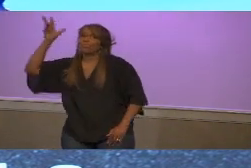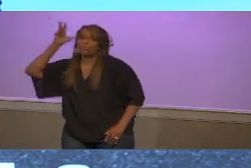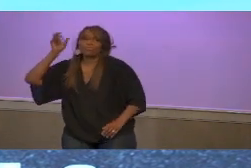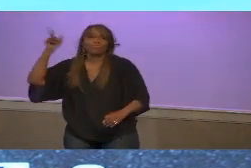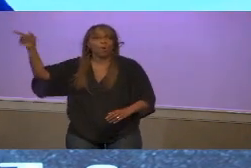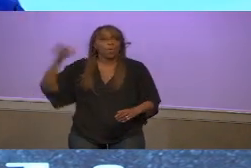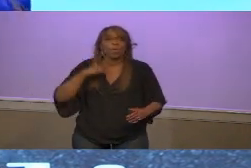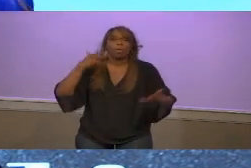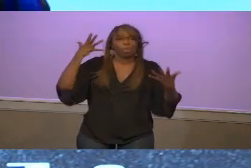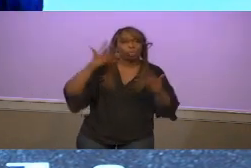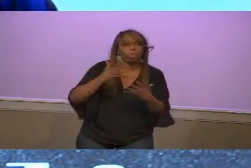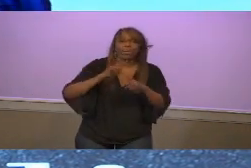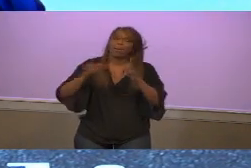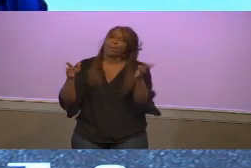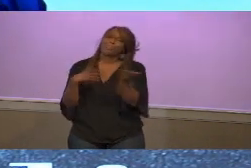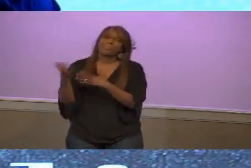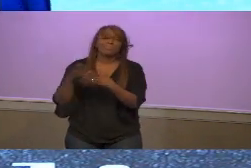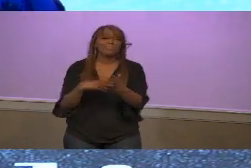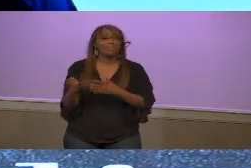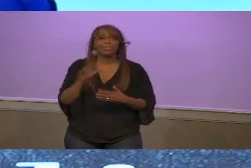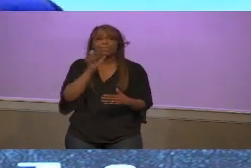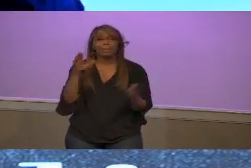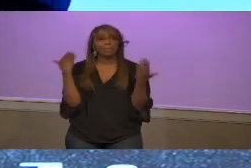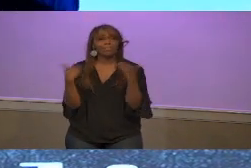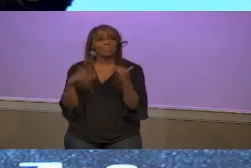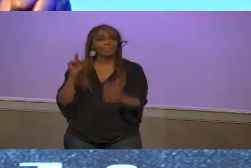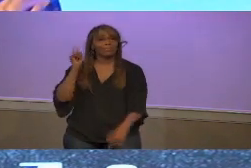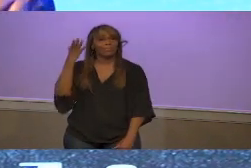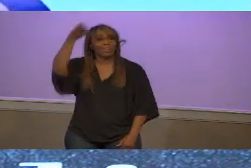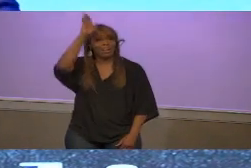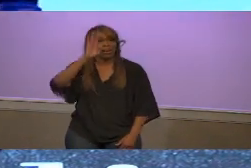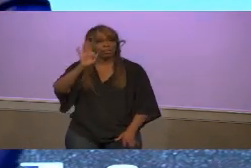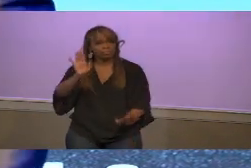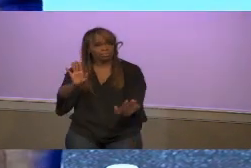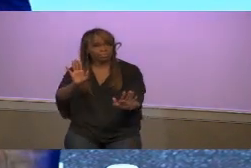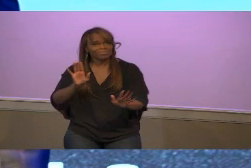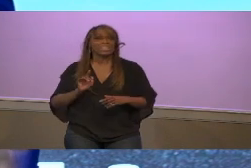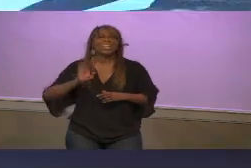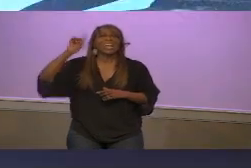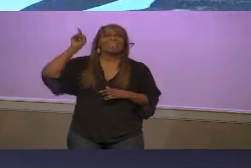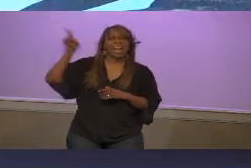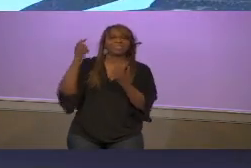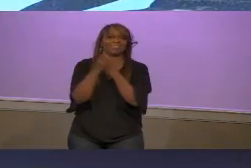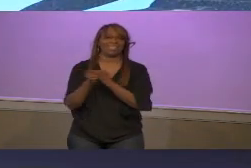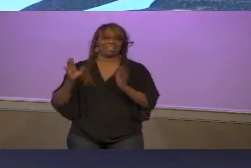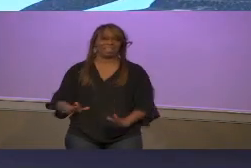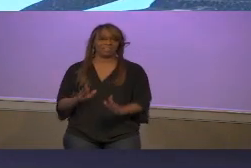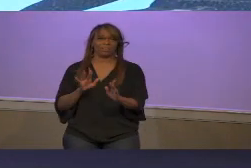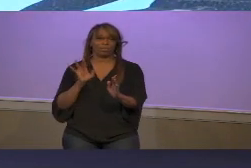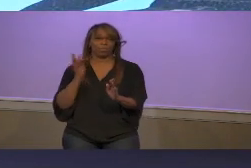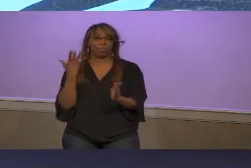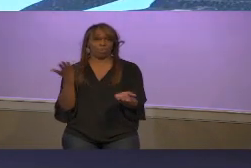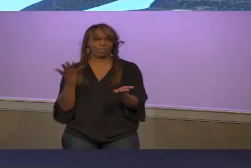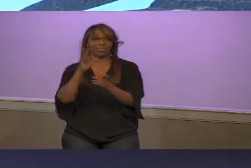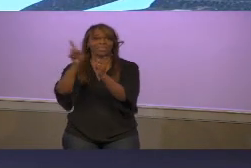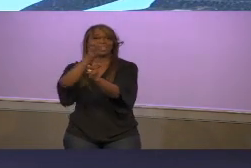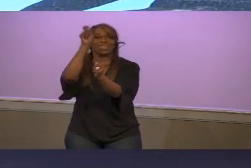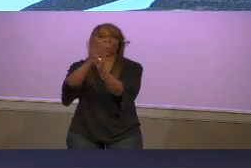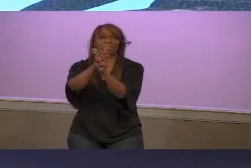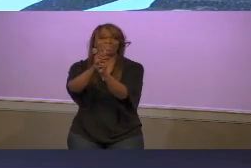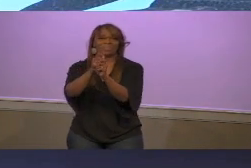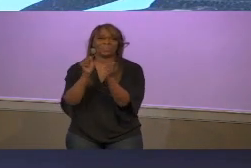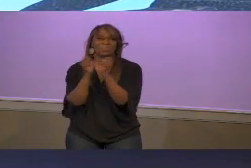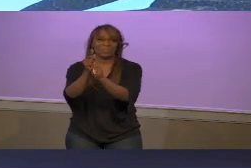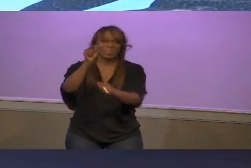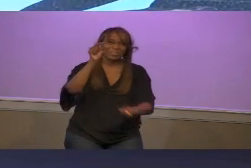the darkness. There's nothing that's not under his control. And guess what? That Savior is specifically on your